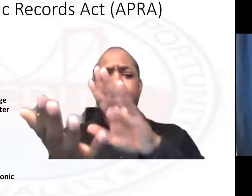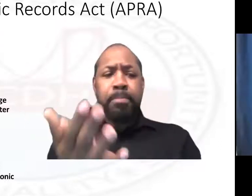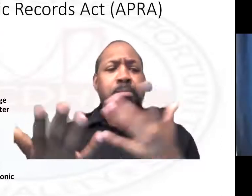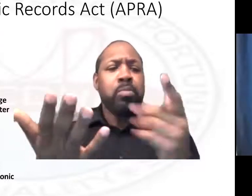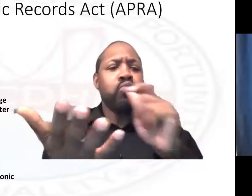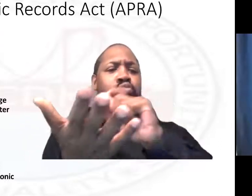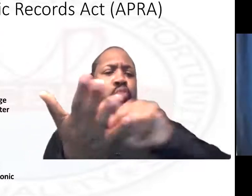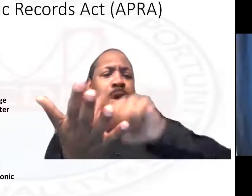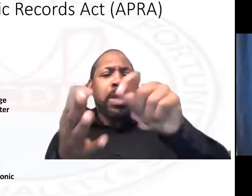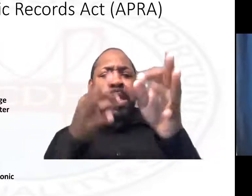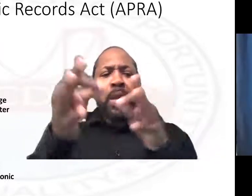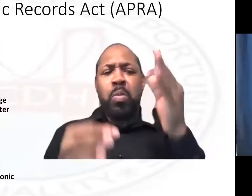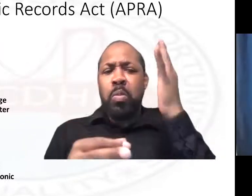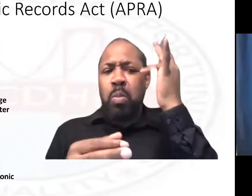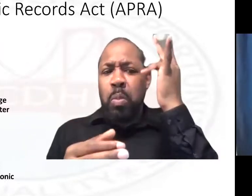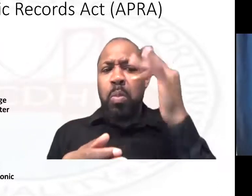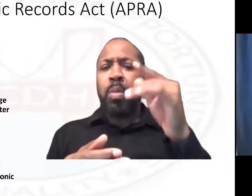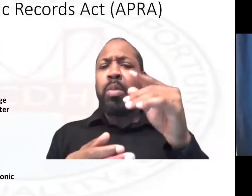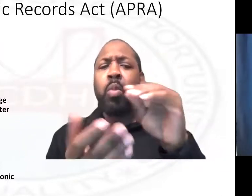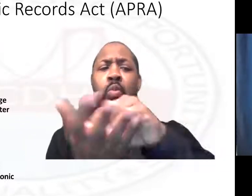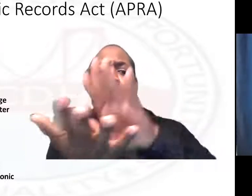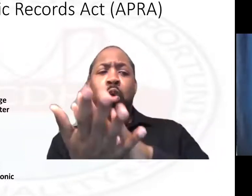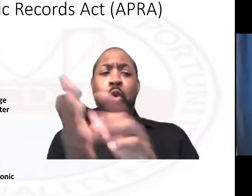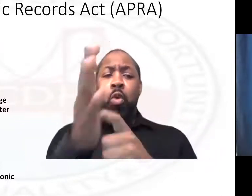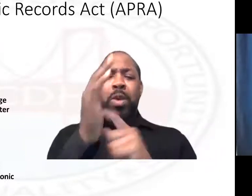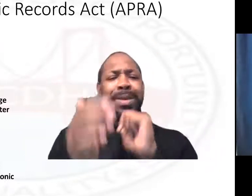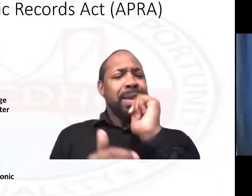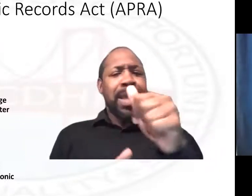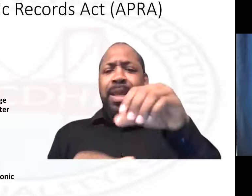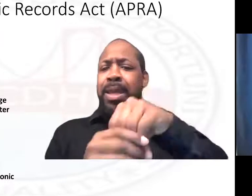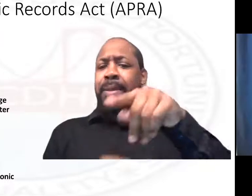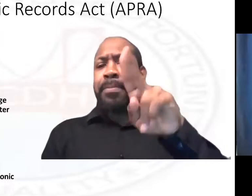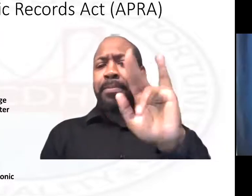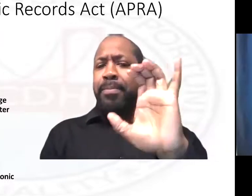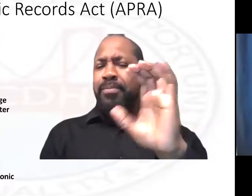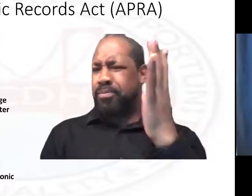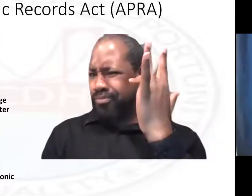for records. So there's a requirement to ask for records